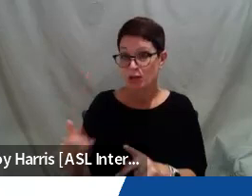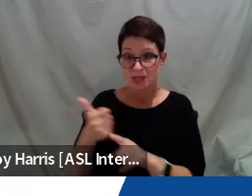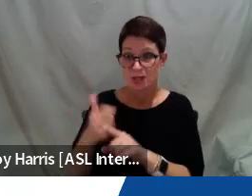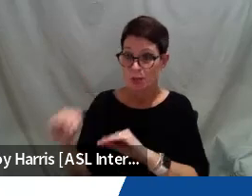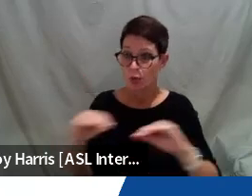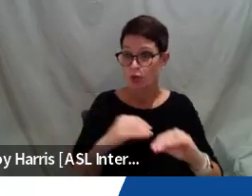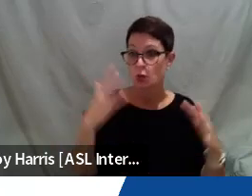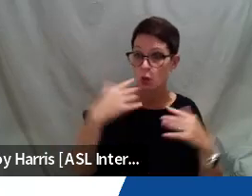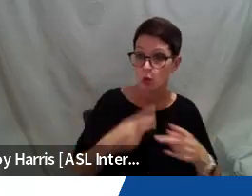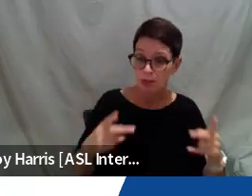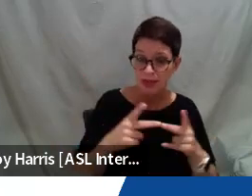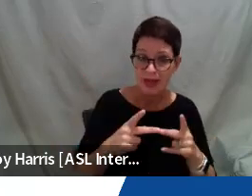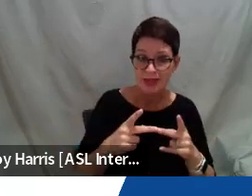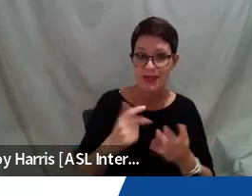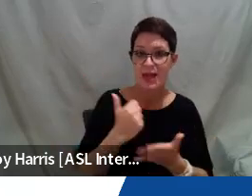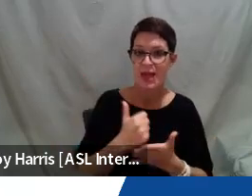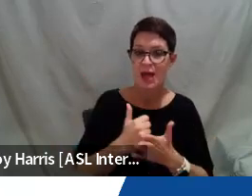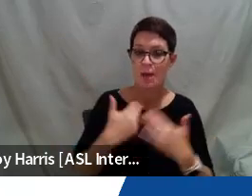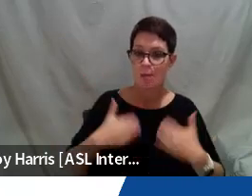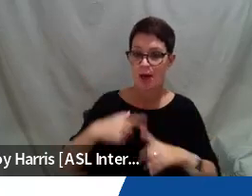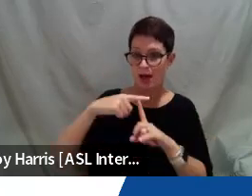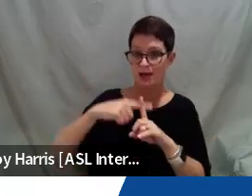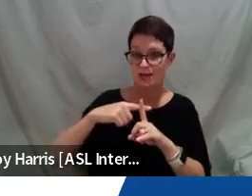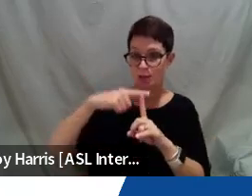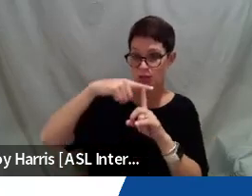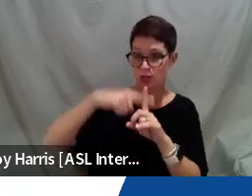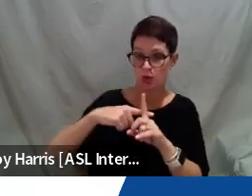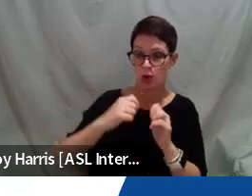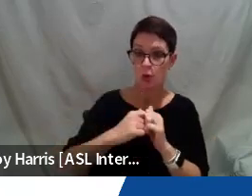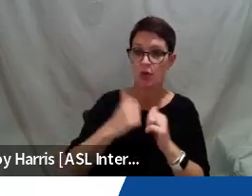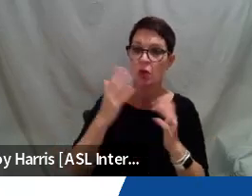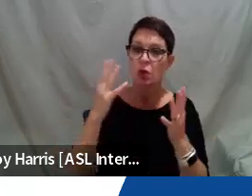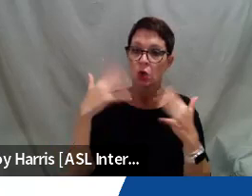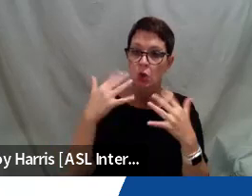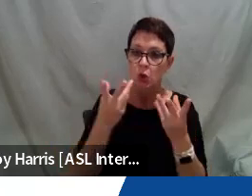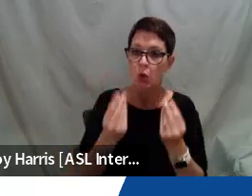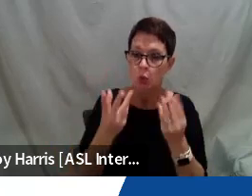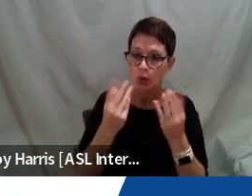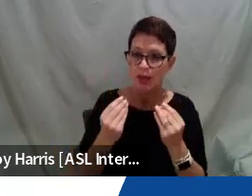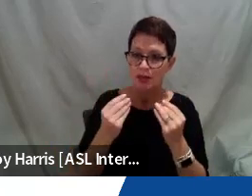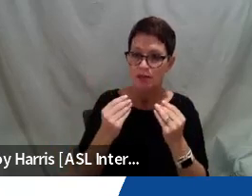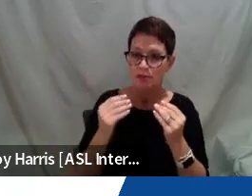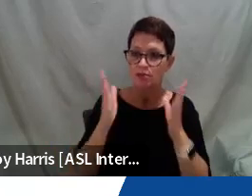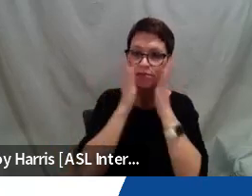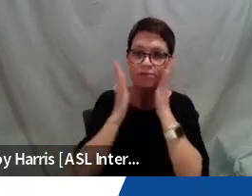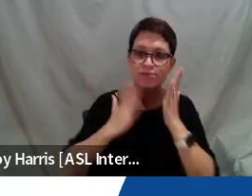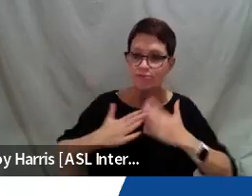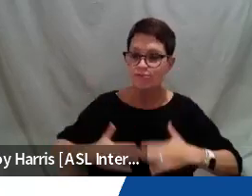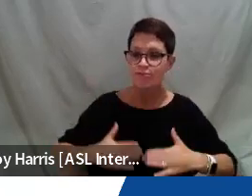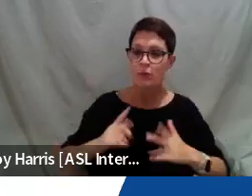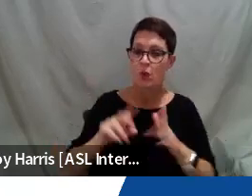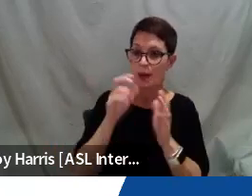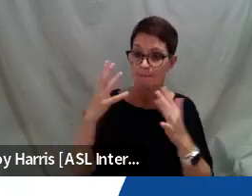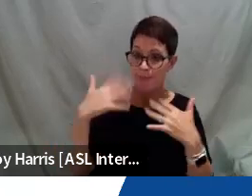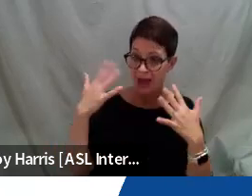place, help lower the person's body temperature with cool cloths or a cool bath. Essentially, you want to